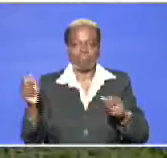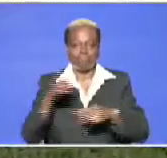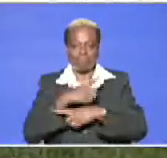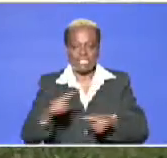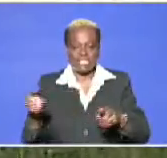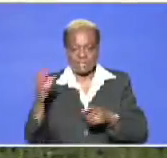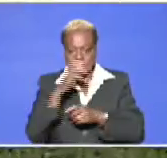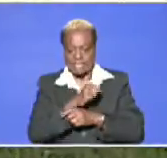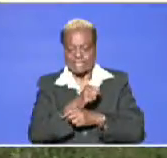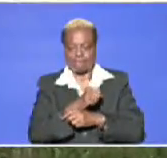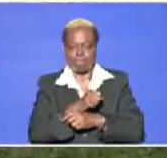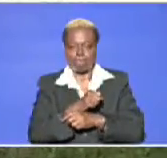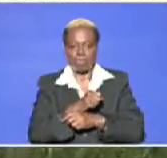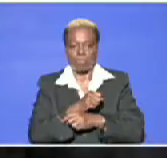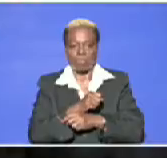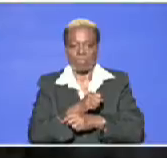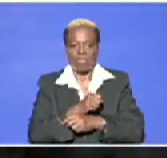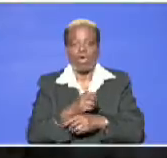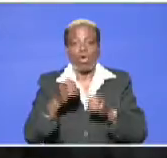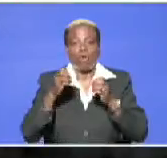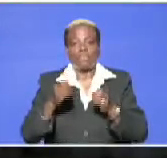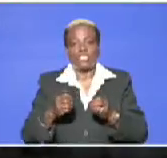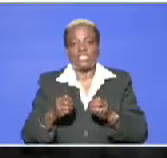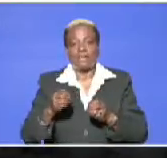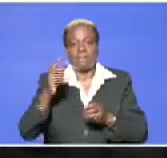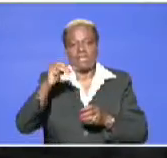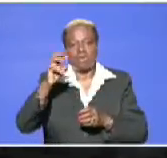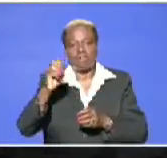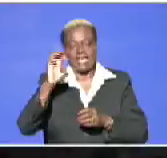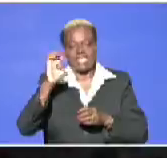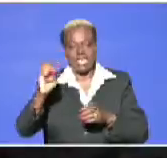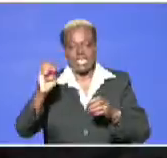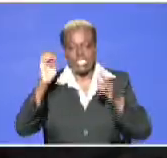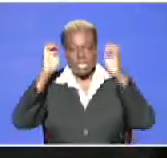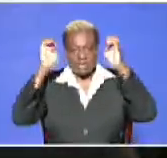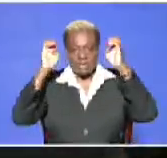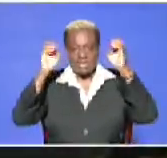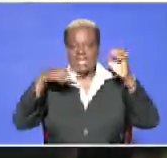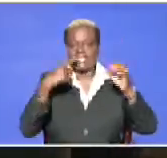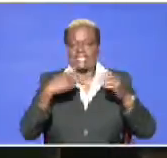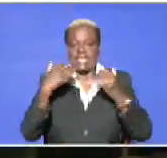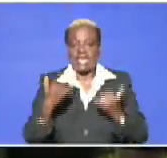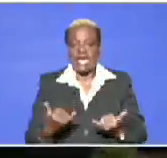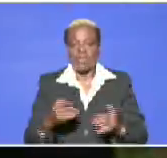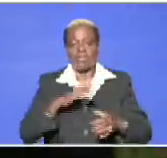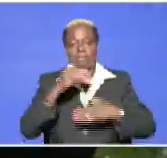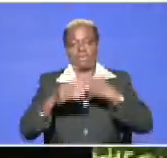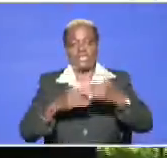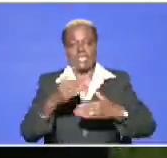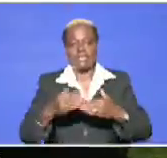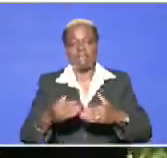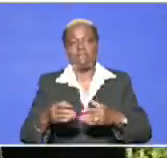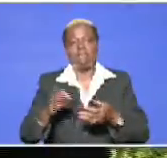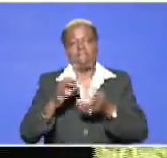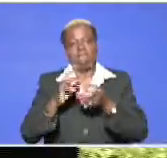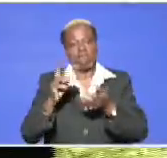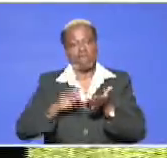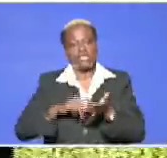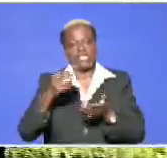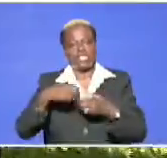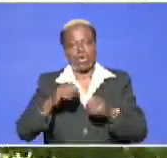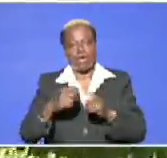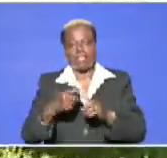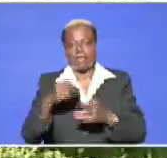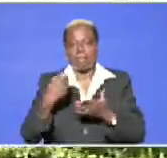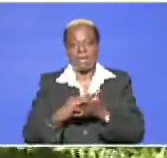Officials at the Ministry of Education indicated in a press release that they are now in the process of fulfilling the court order of restoring the salaries of C.H. Reeves Junior